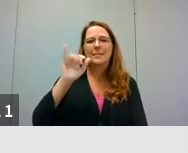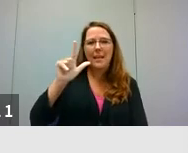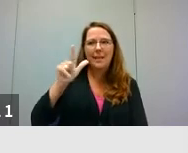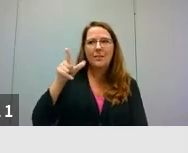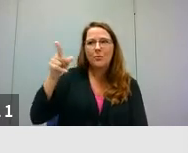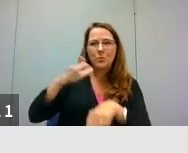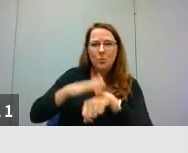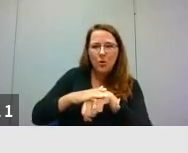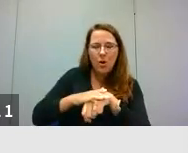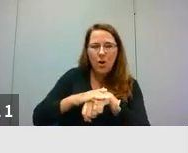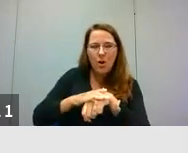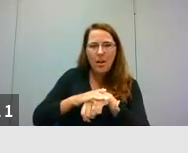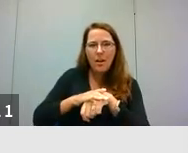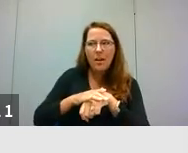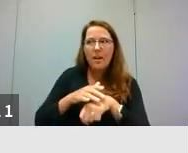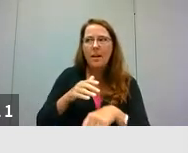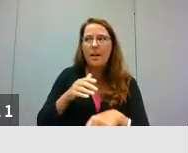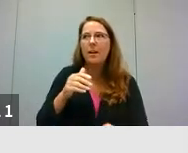also on.